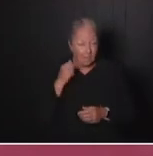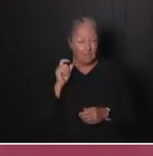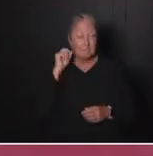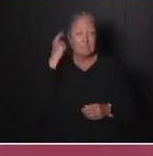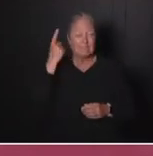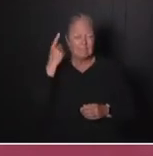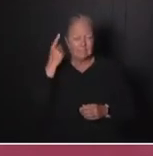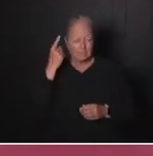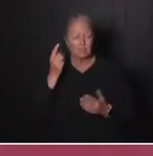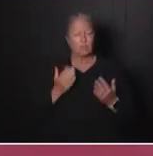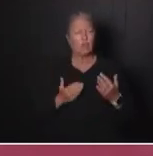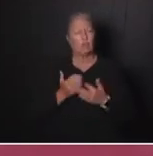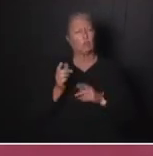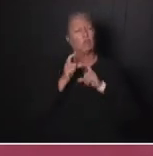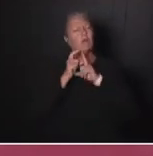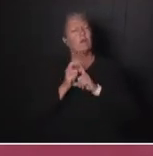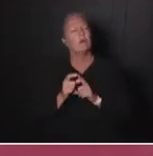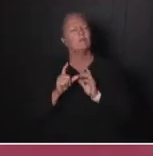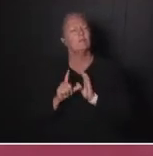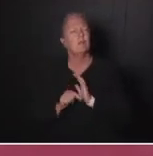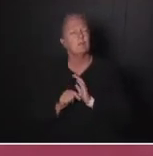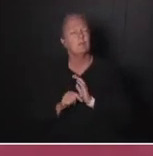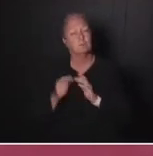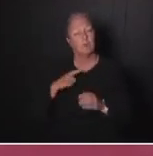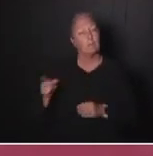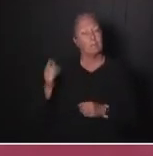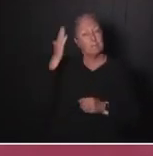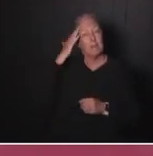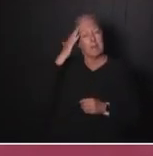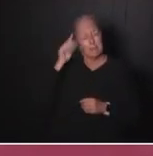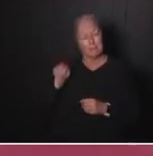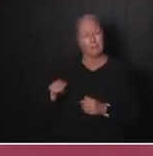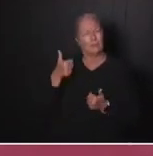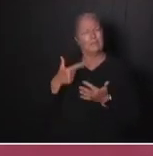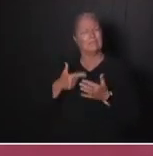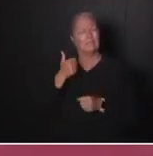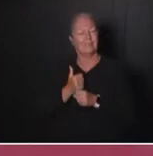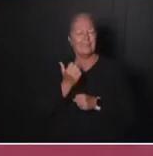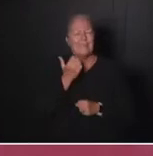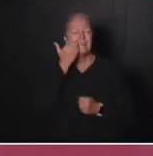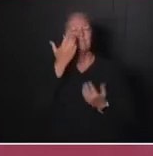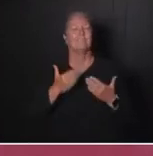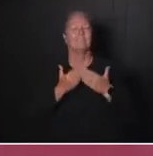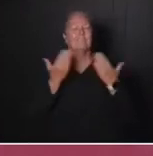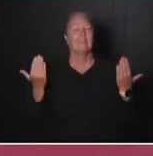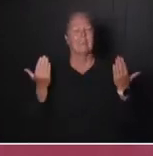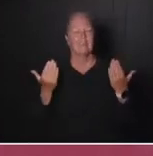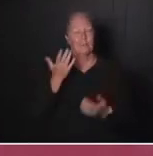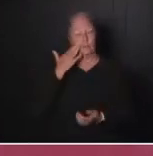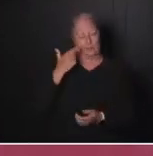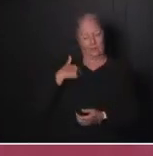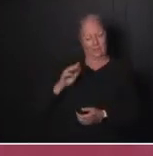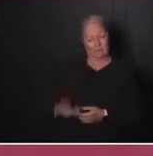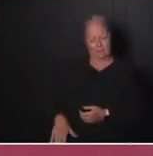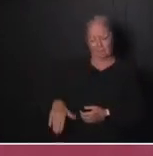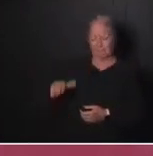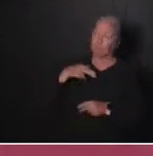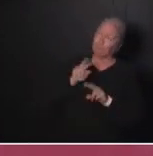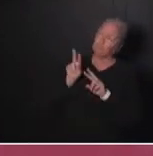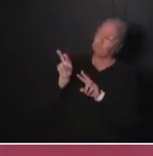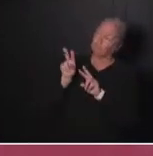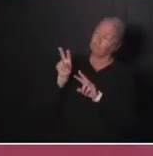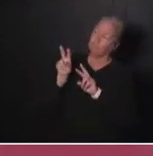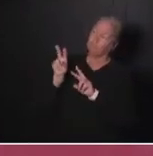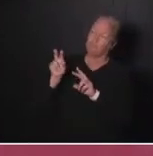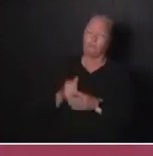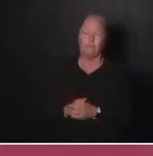to overcome adversity because mum led by example every day as I was growing up.